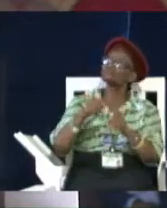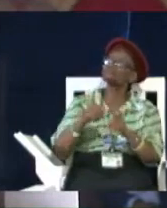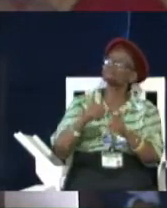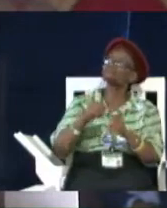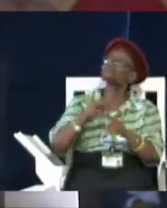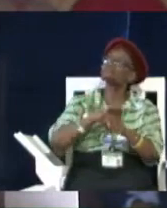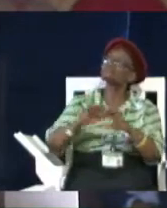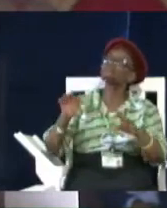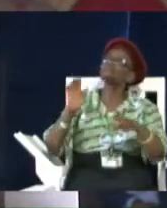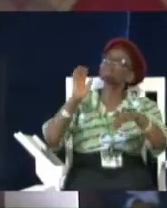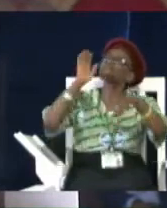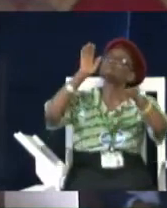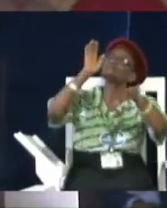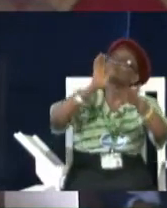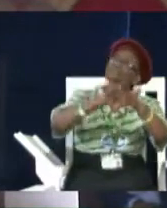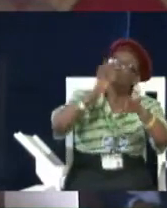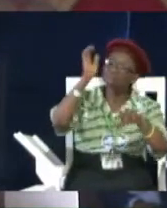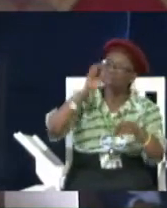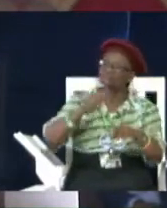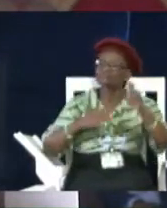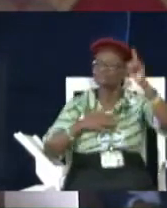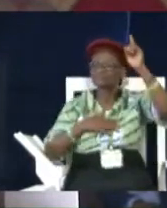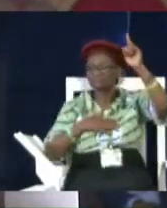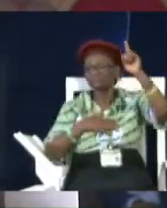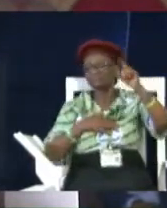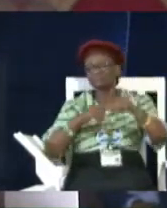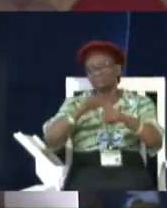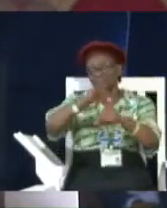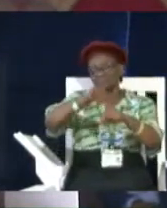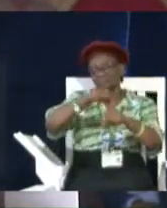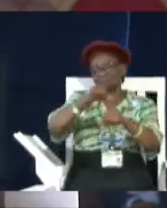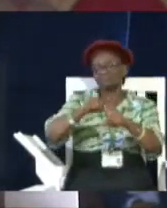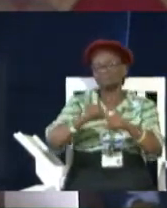don't attack my anointed."